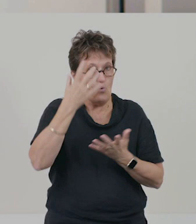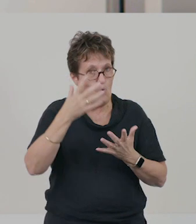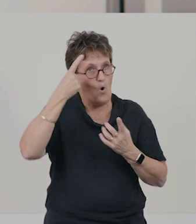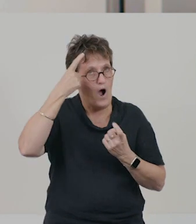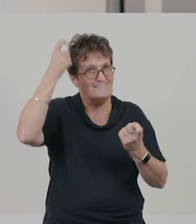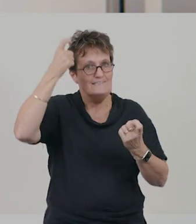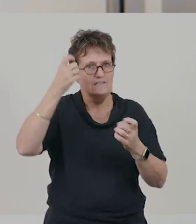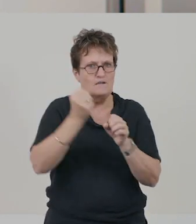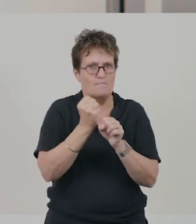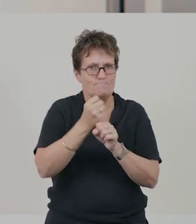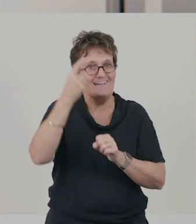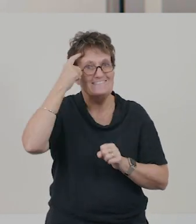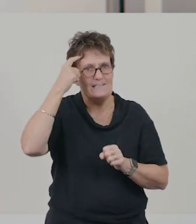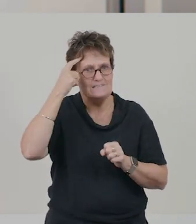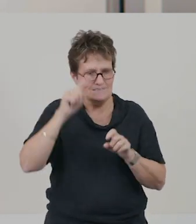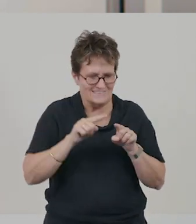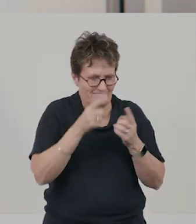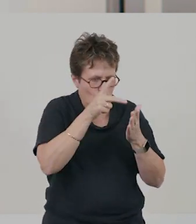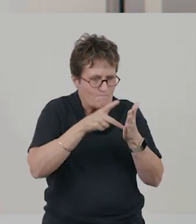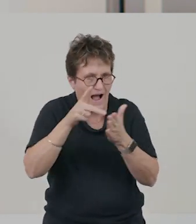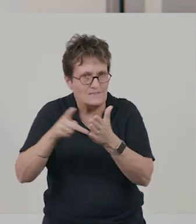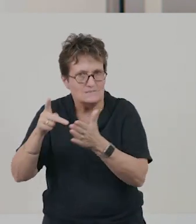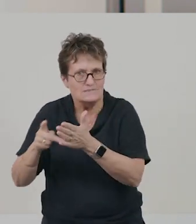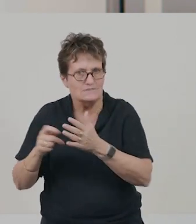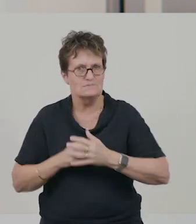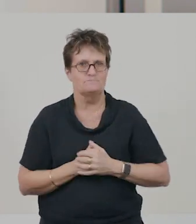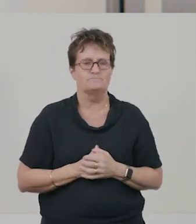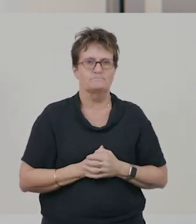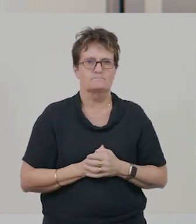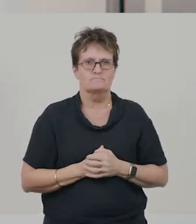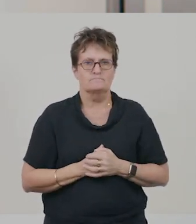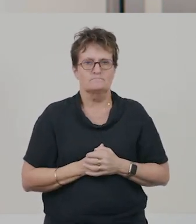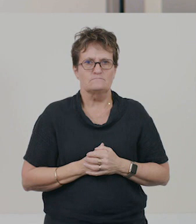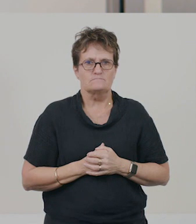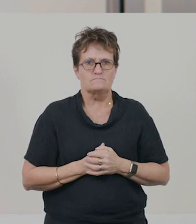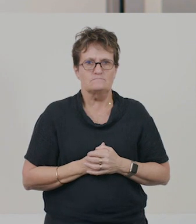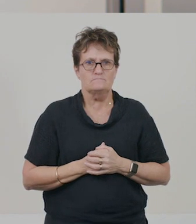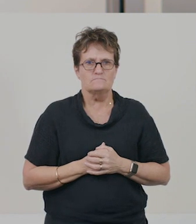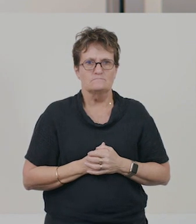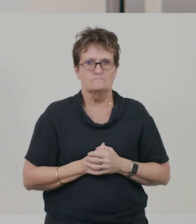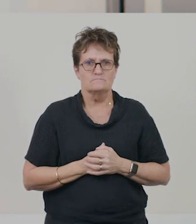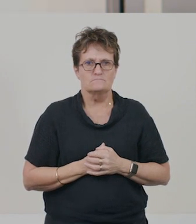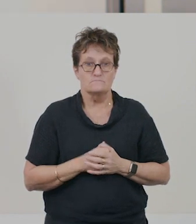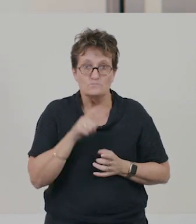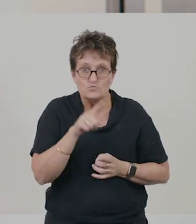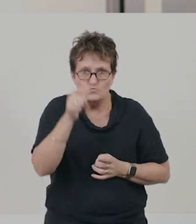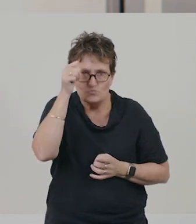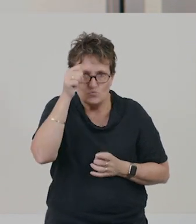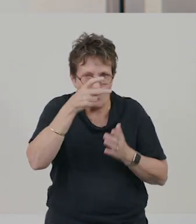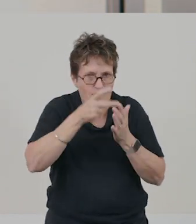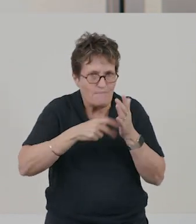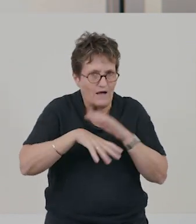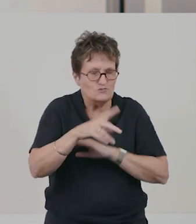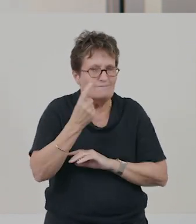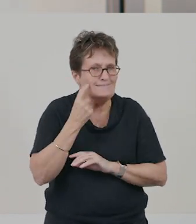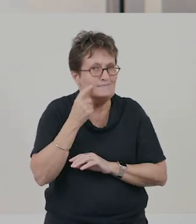needs to have different parts. These parts make up a thought or an idea in a simple sentence. Do you know the parts of